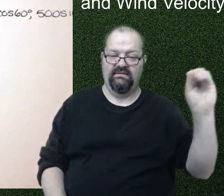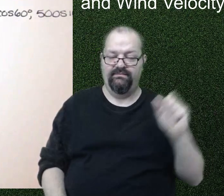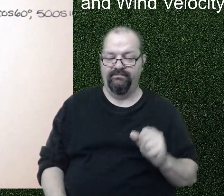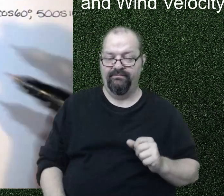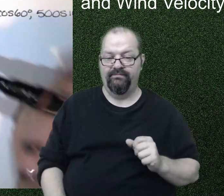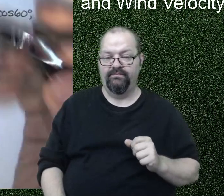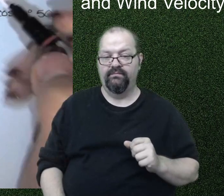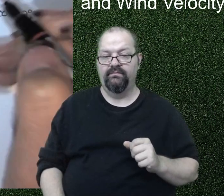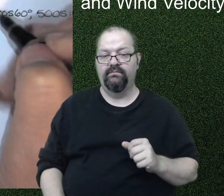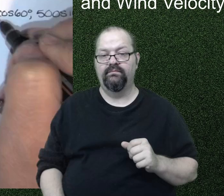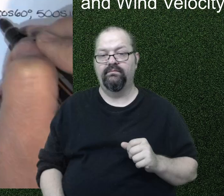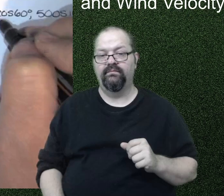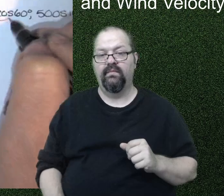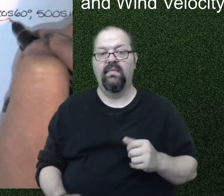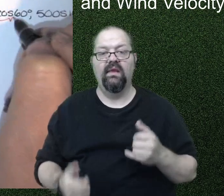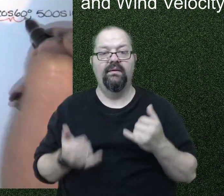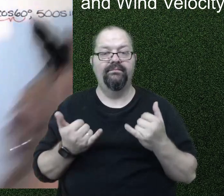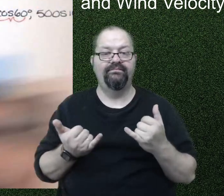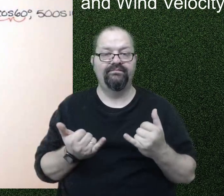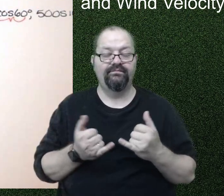Now, according to my right triangle,